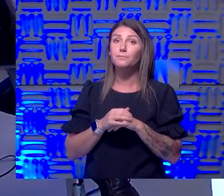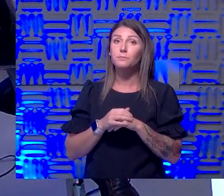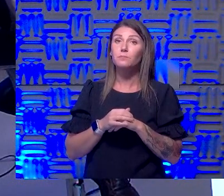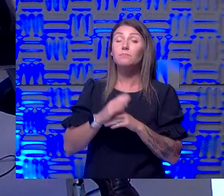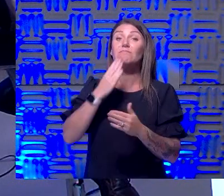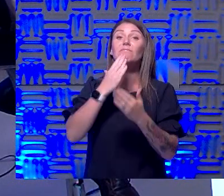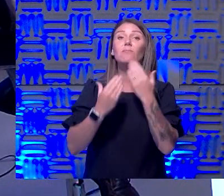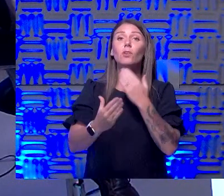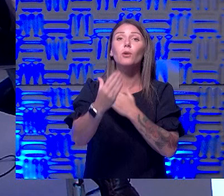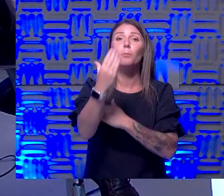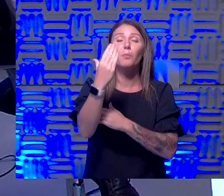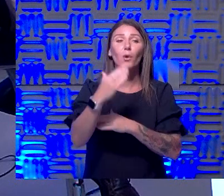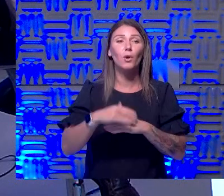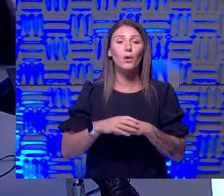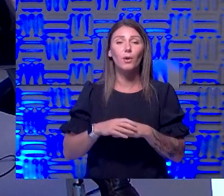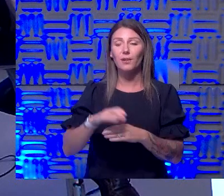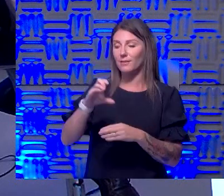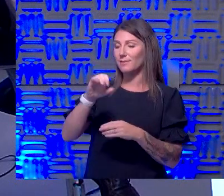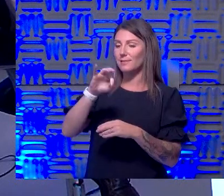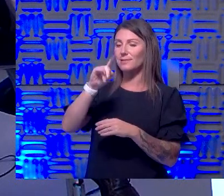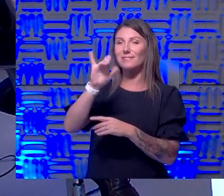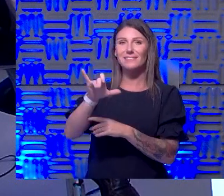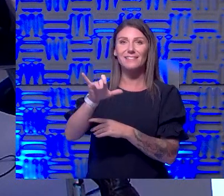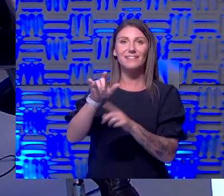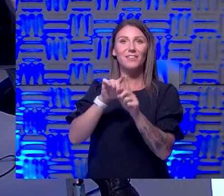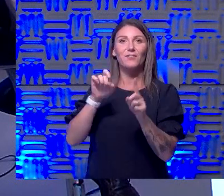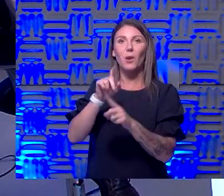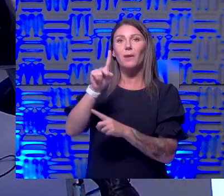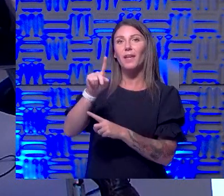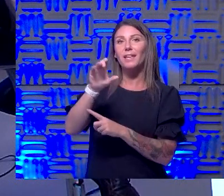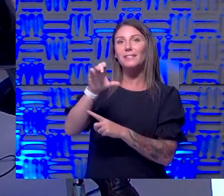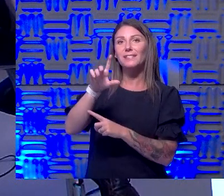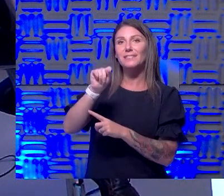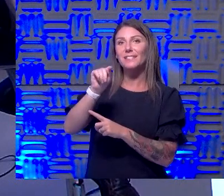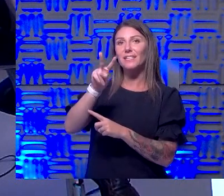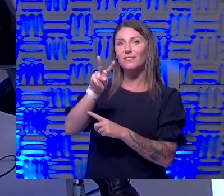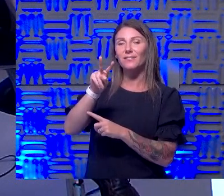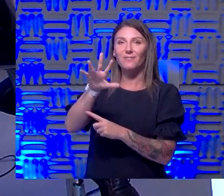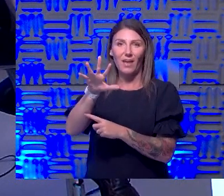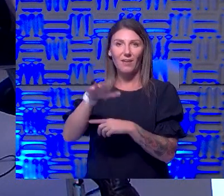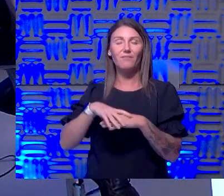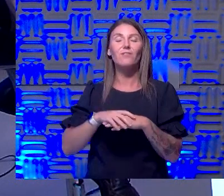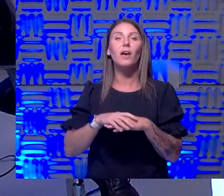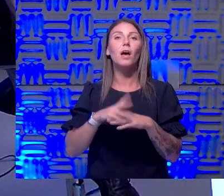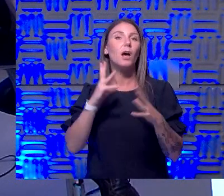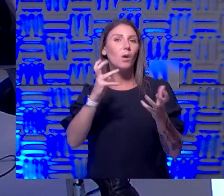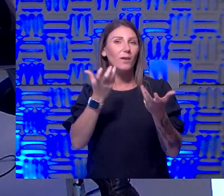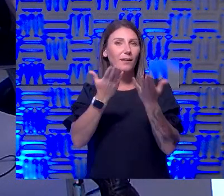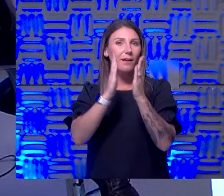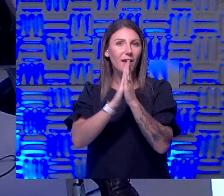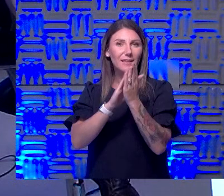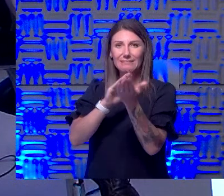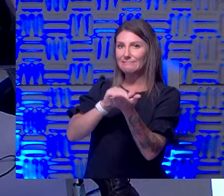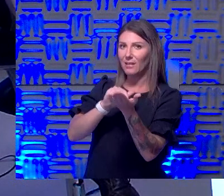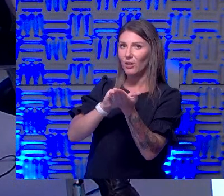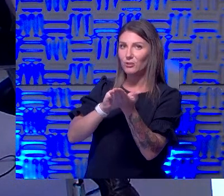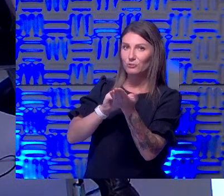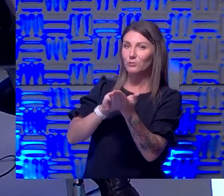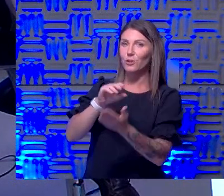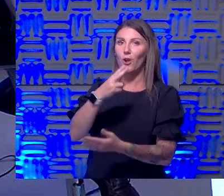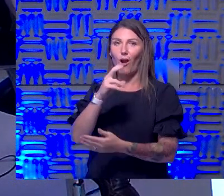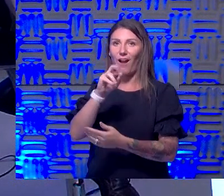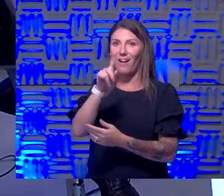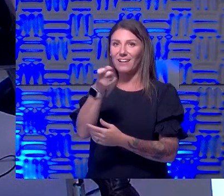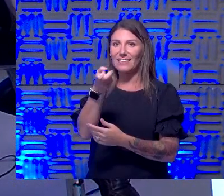Good morning. It's Cindy from KCTV5. I just wanted to ask probably Dr. Hawkinson